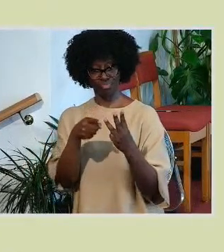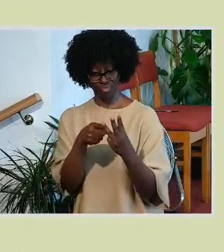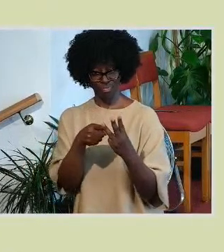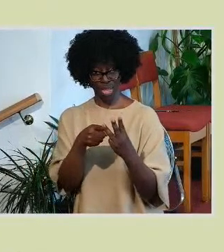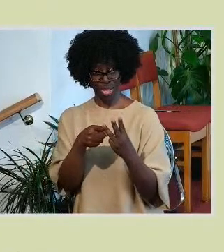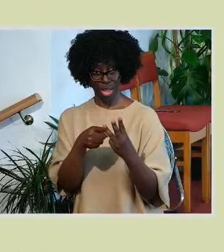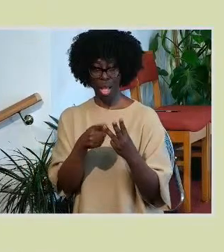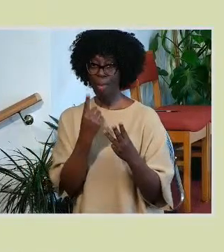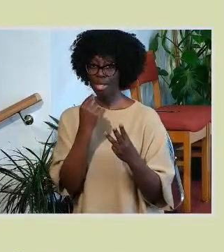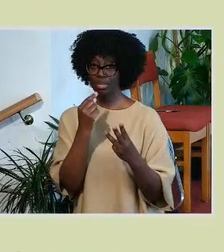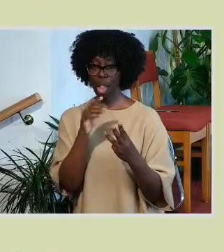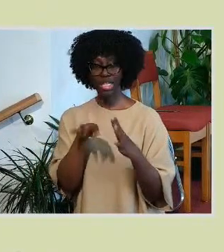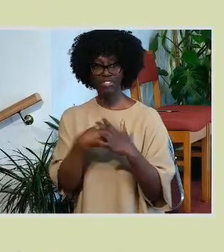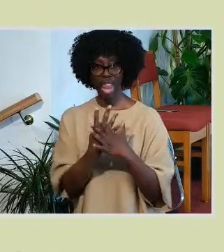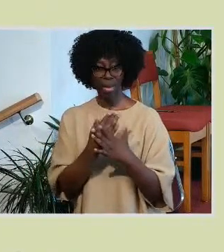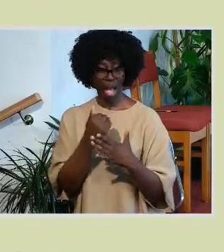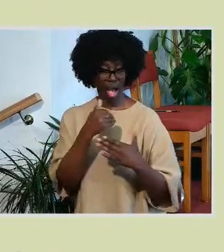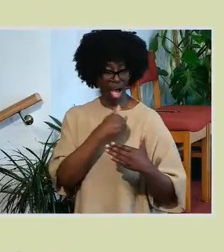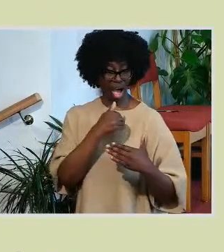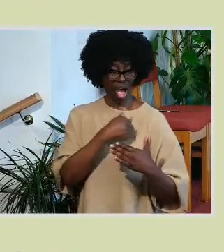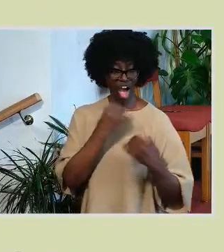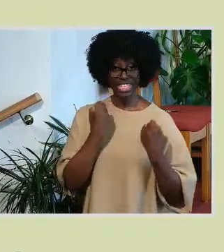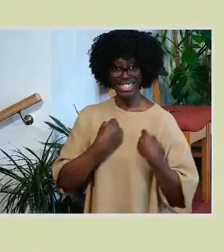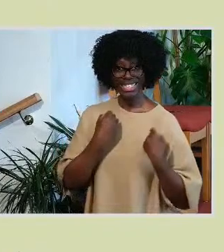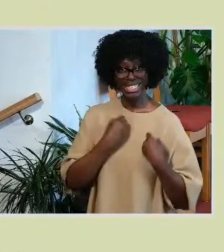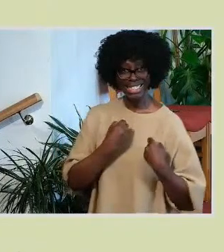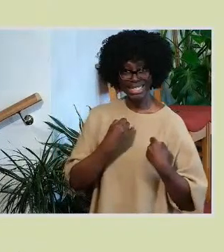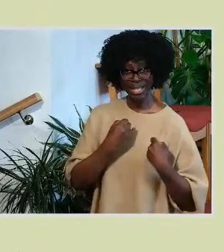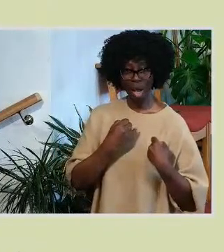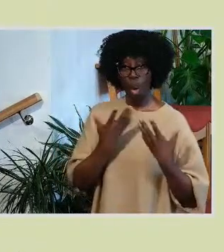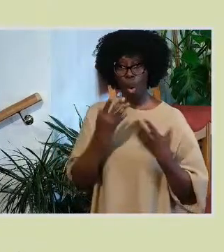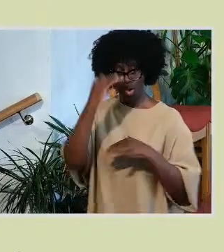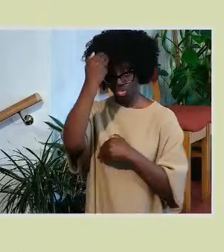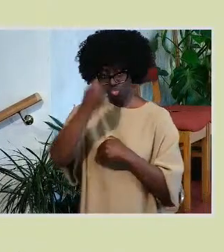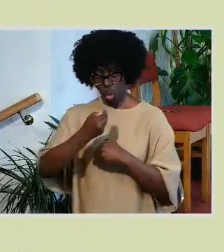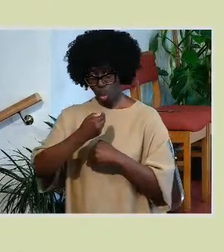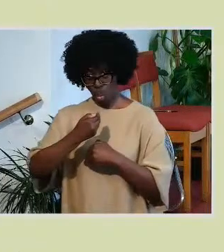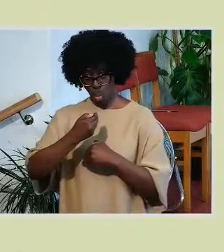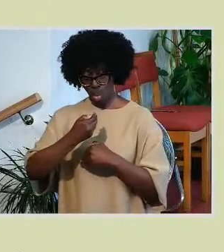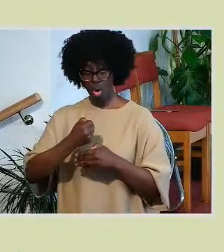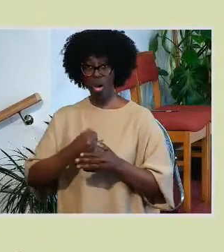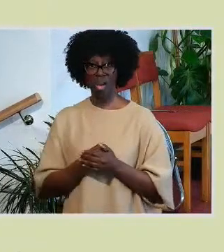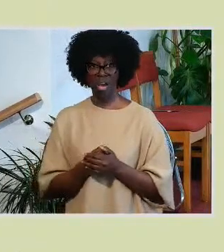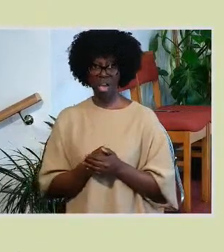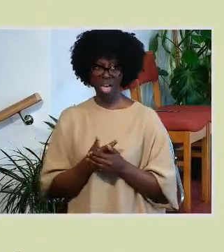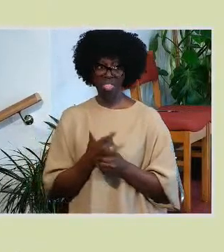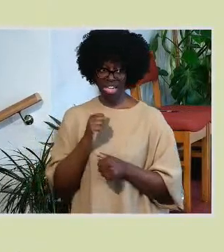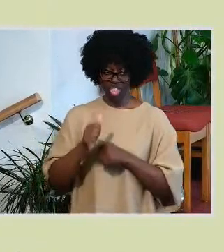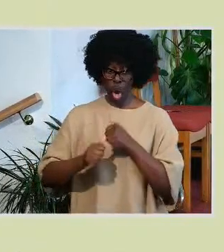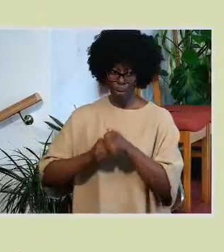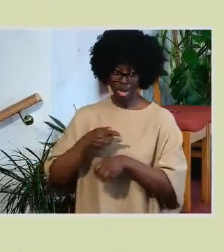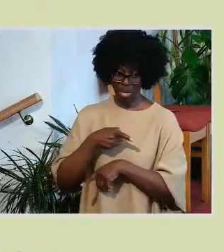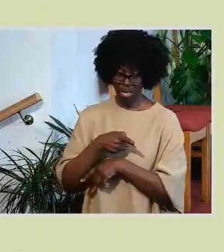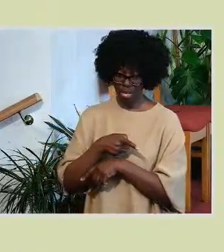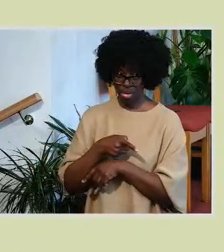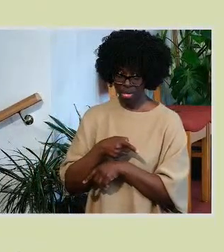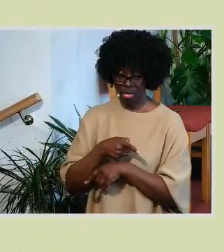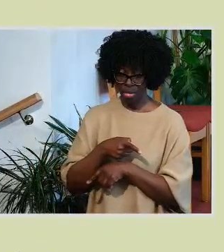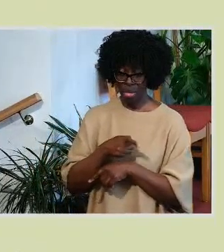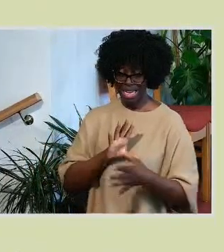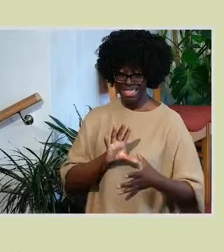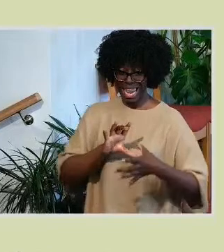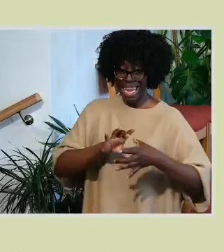disease. And strokes, and they see, those conditions are quite common and are linked very strongly